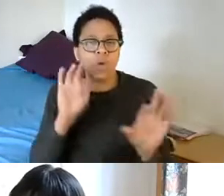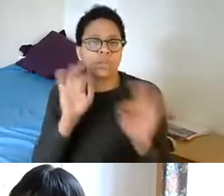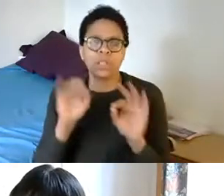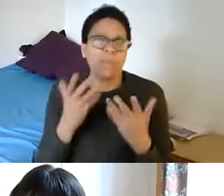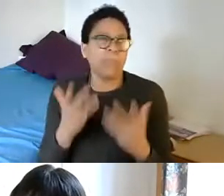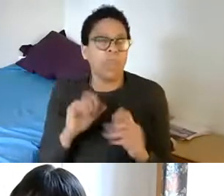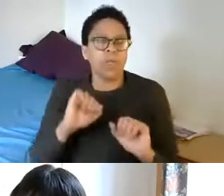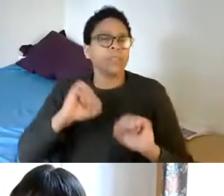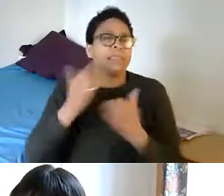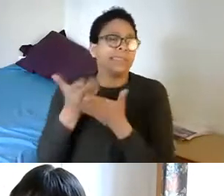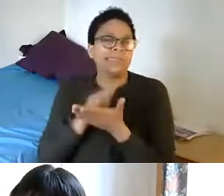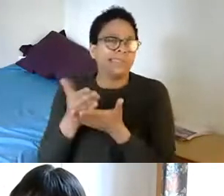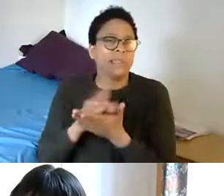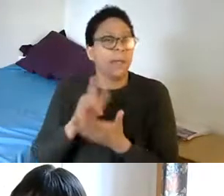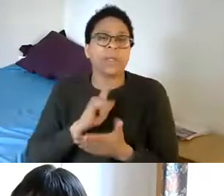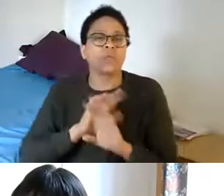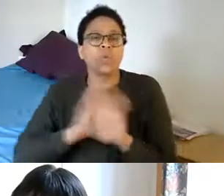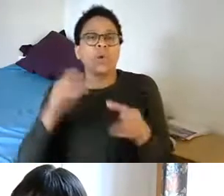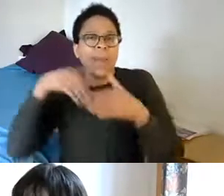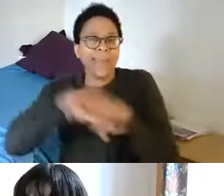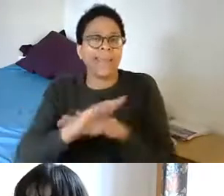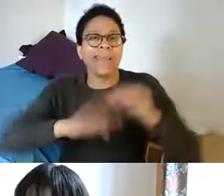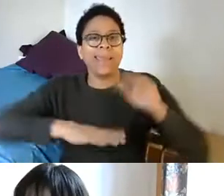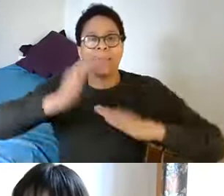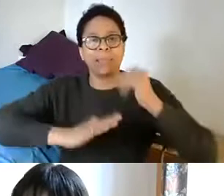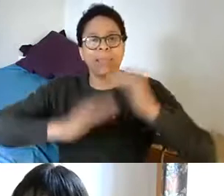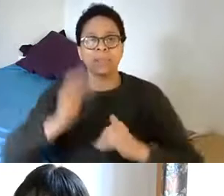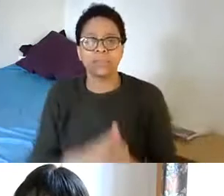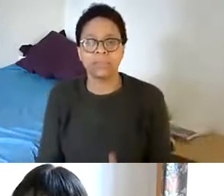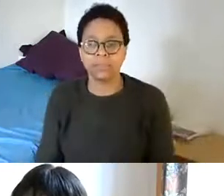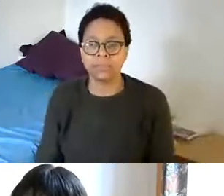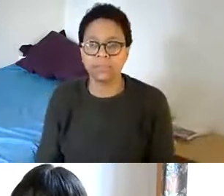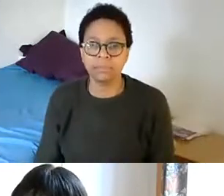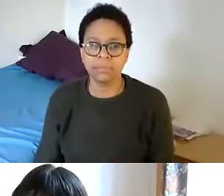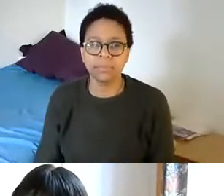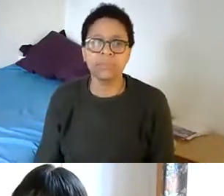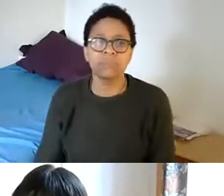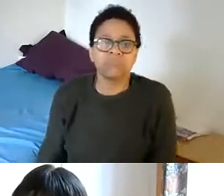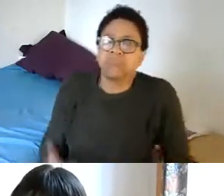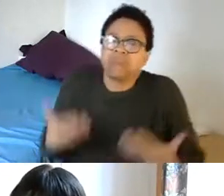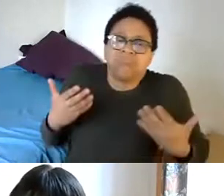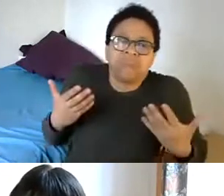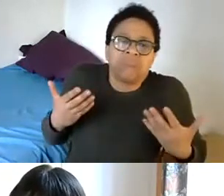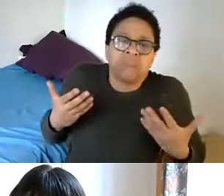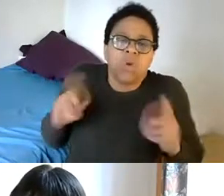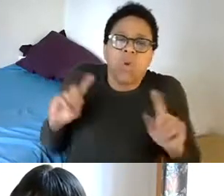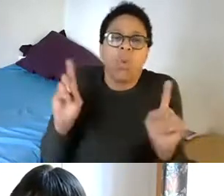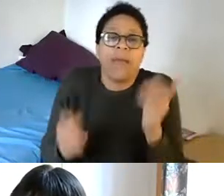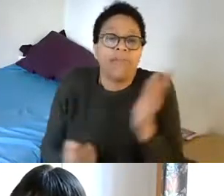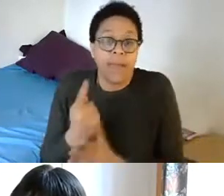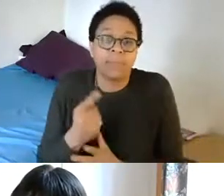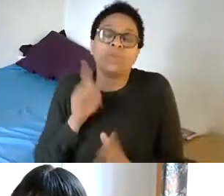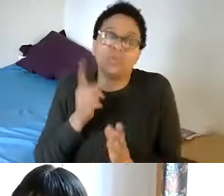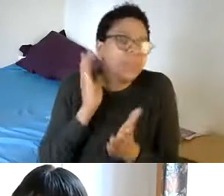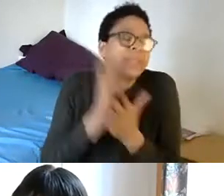do because we're not actually in the building. We can't sort of move it at the moment, but no matter what happens, there will always be evidence of the relationship between that